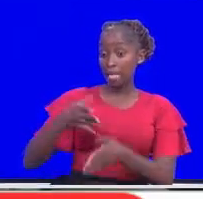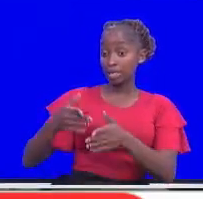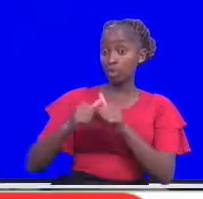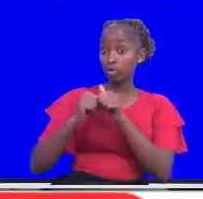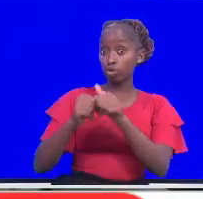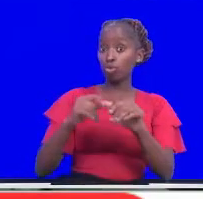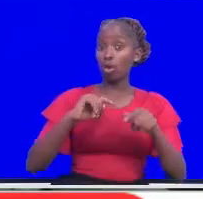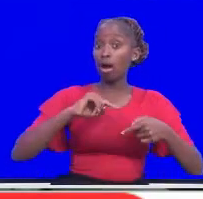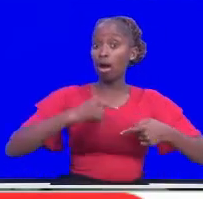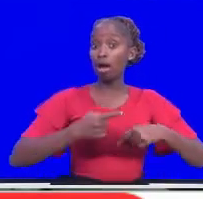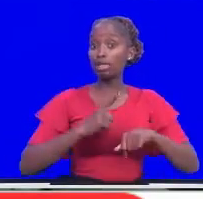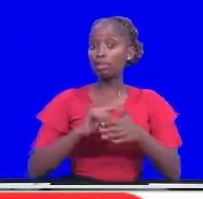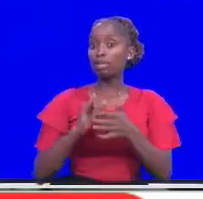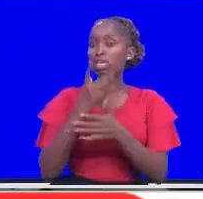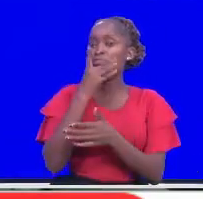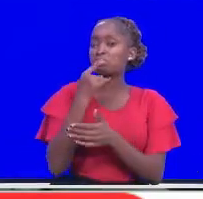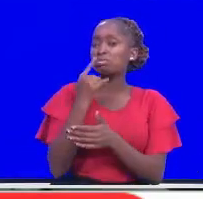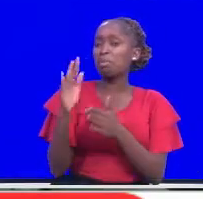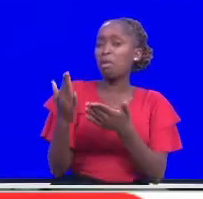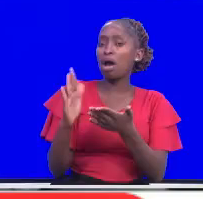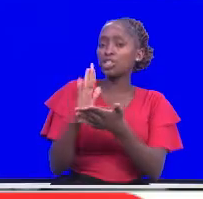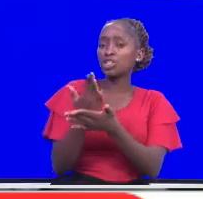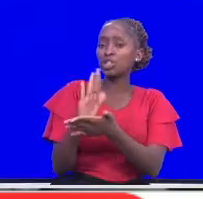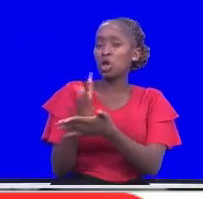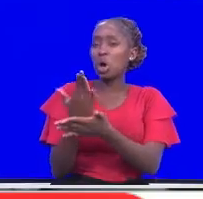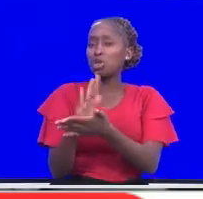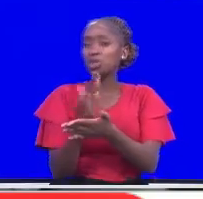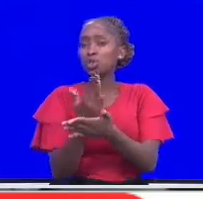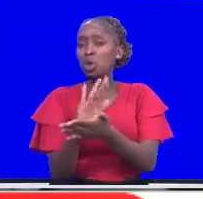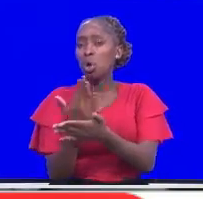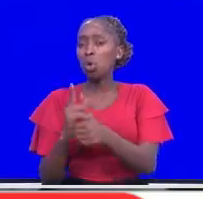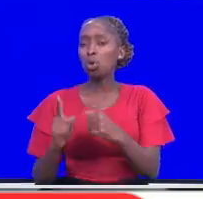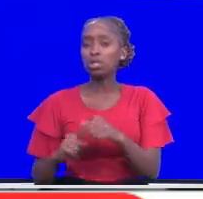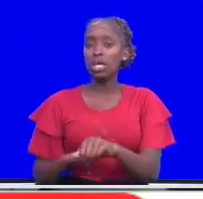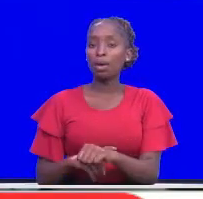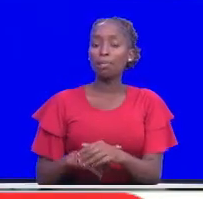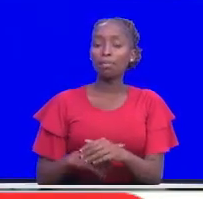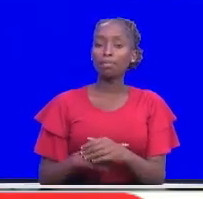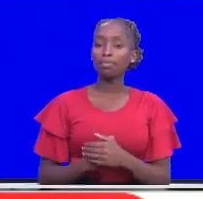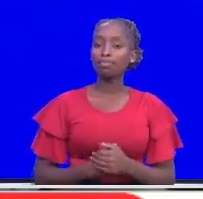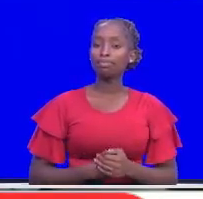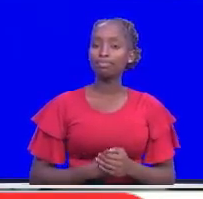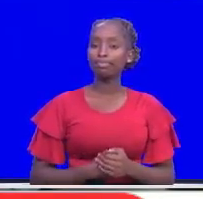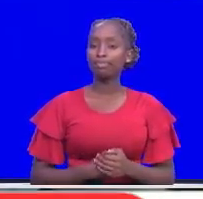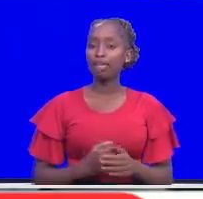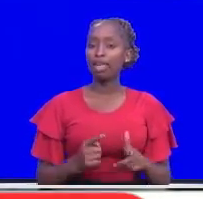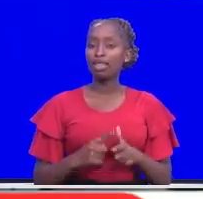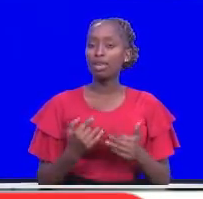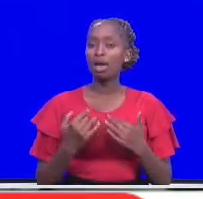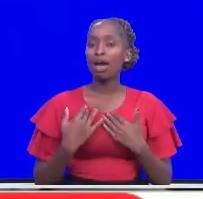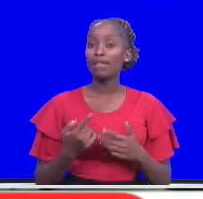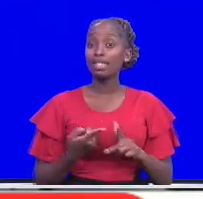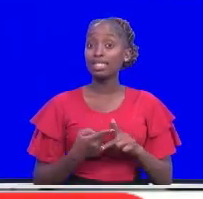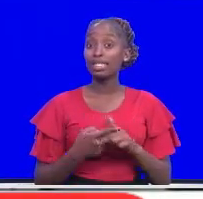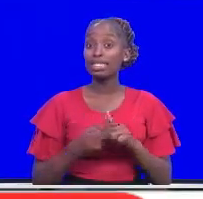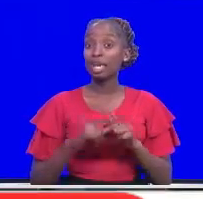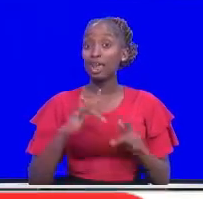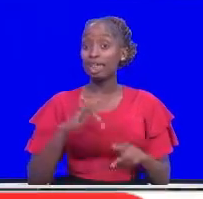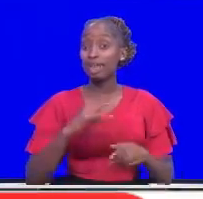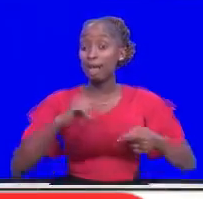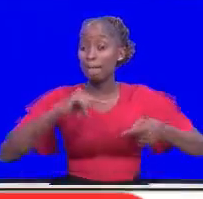anasema shares. Shares. Sasa nguruwe kwa mkuki anaanza kusikia uchungu ile wa mboga alikuwa